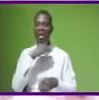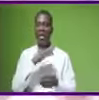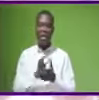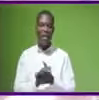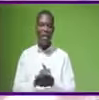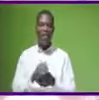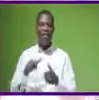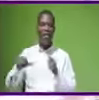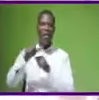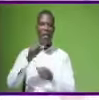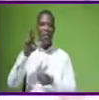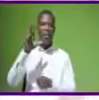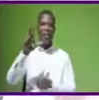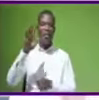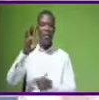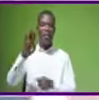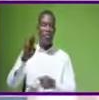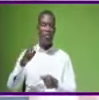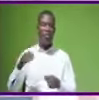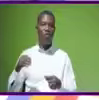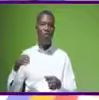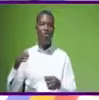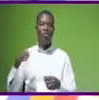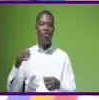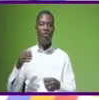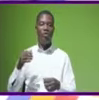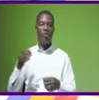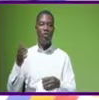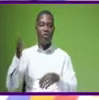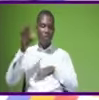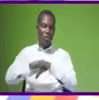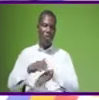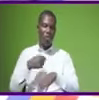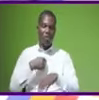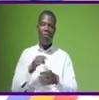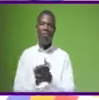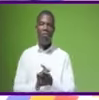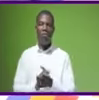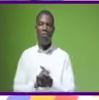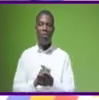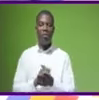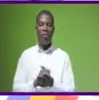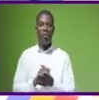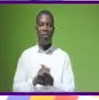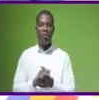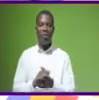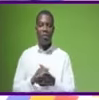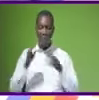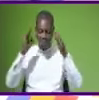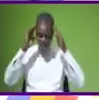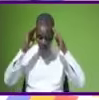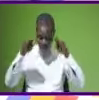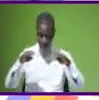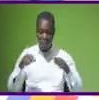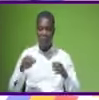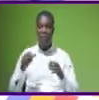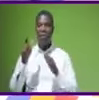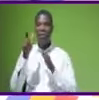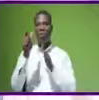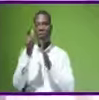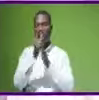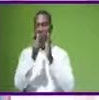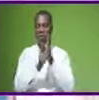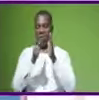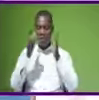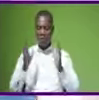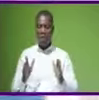ya 34 ato me so kreboni lawyer ene jina ma